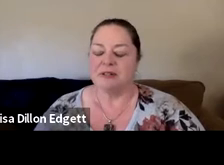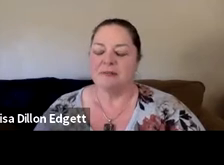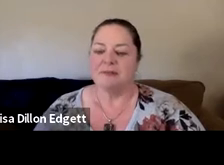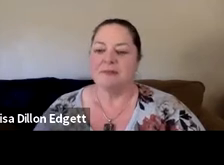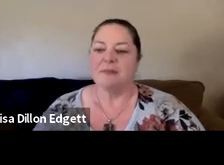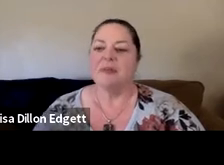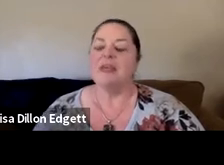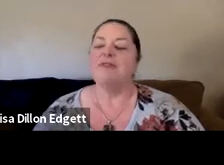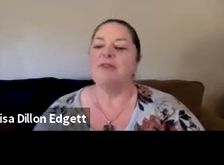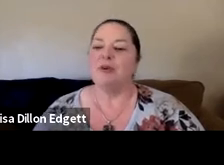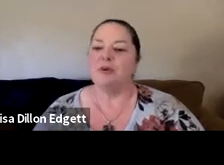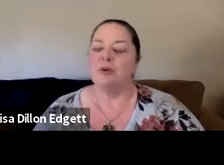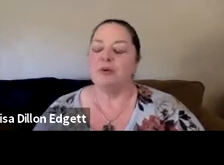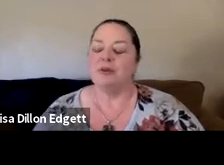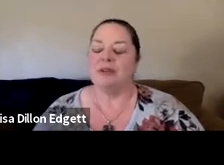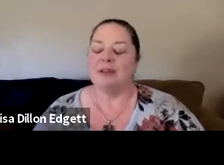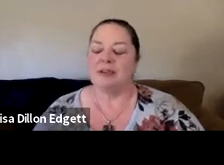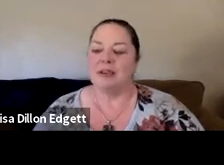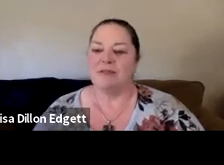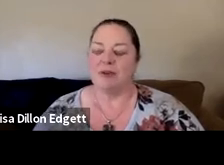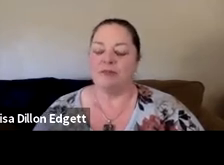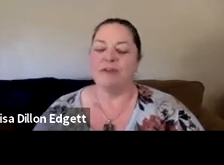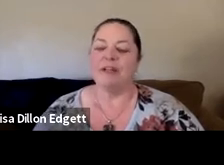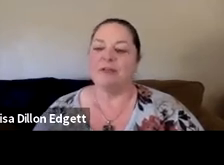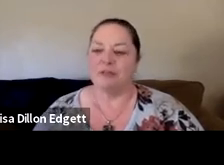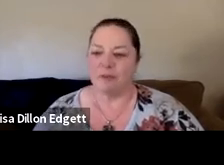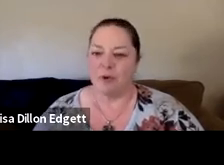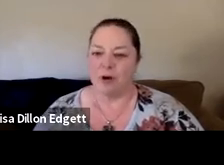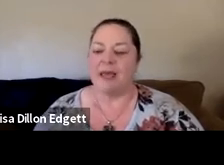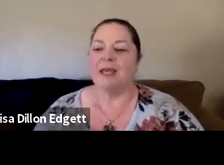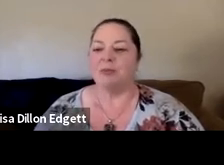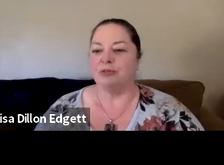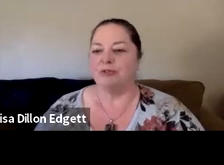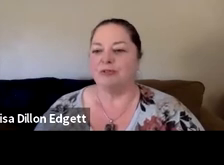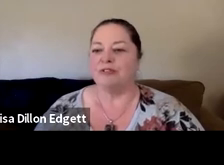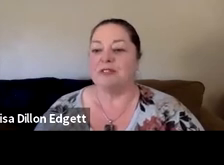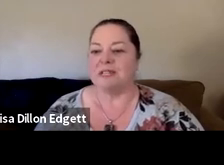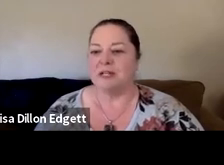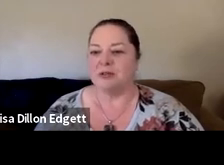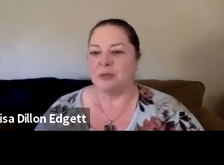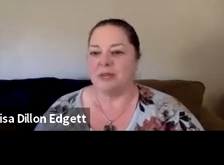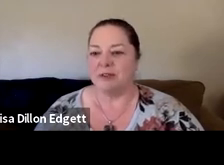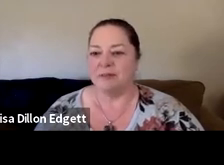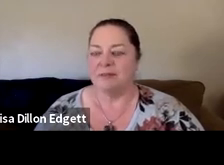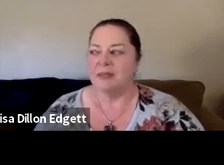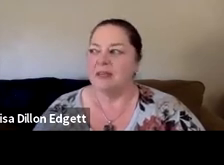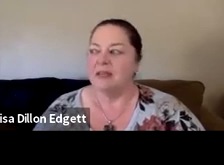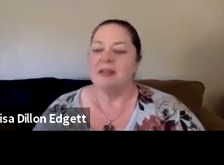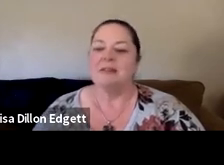covered if you fill out the form and get approved for the seniors